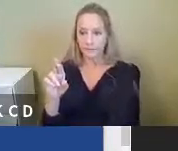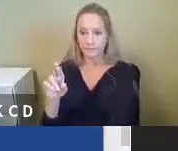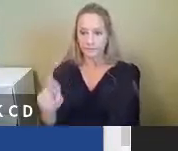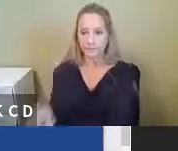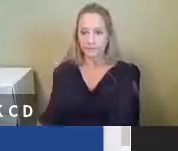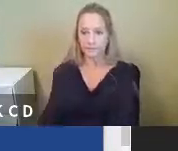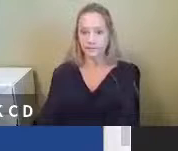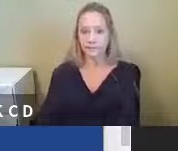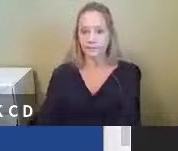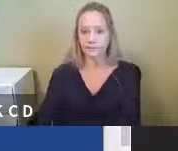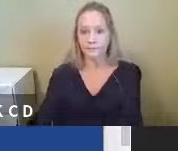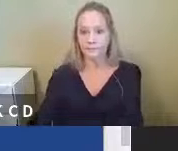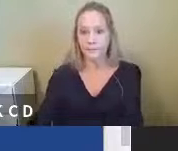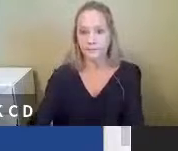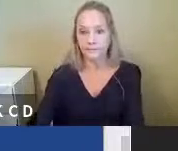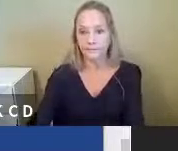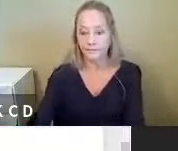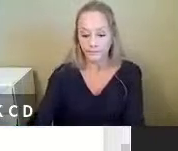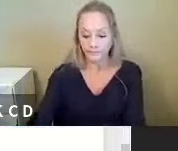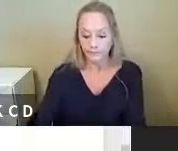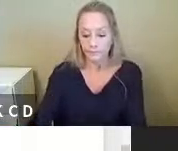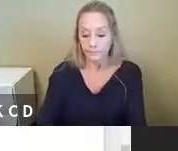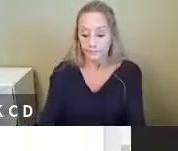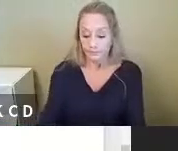Okay, next slide.